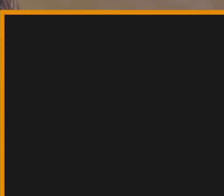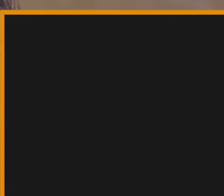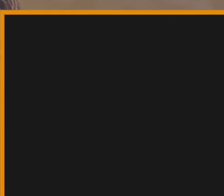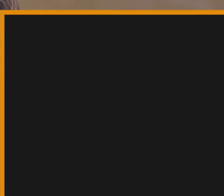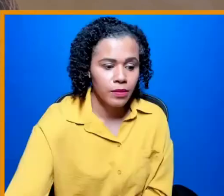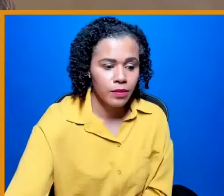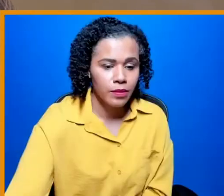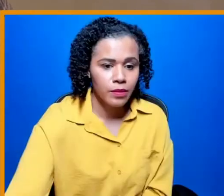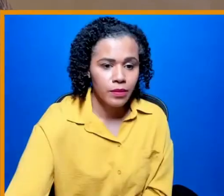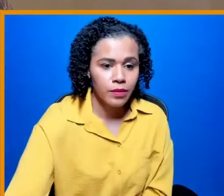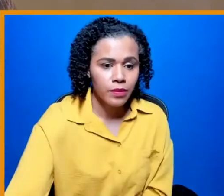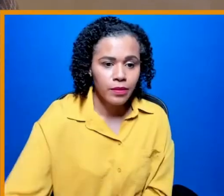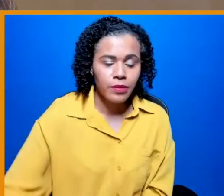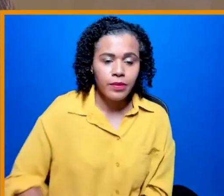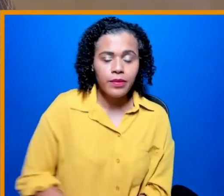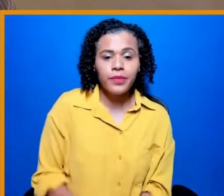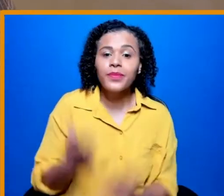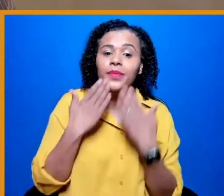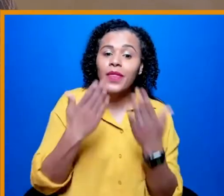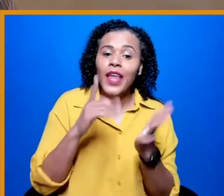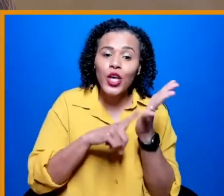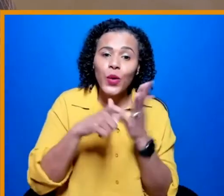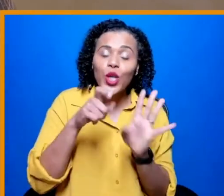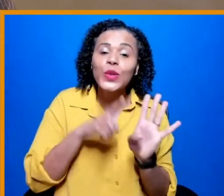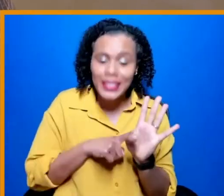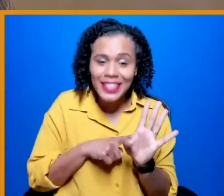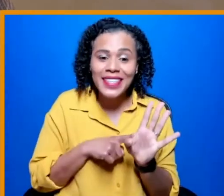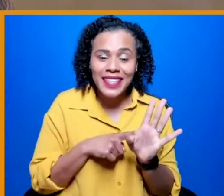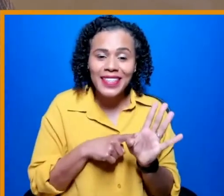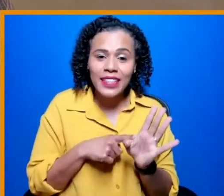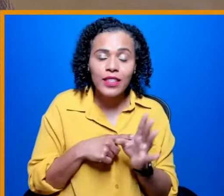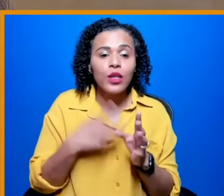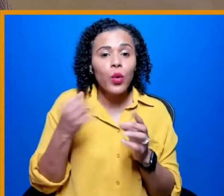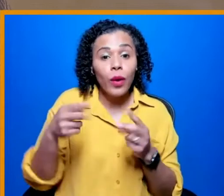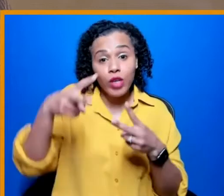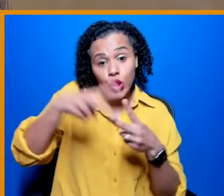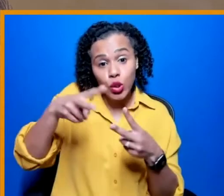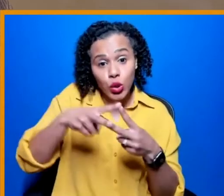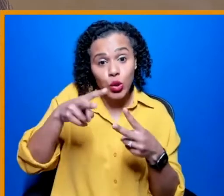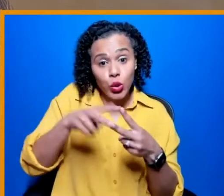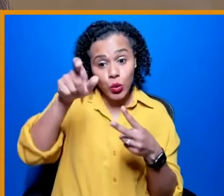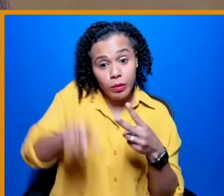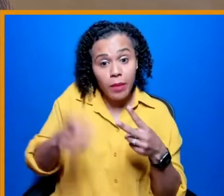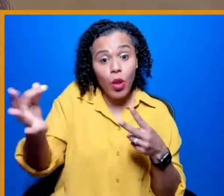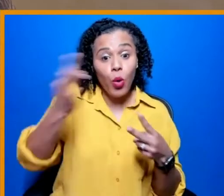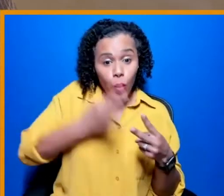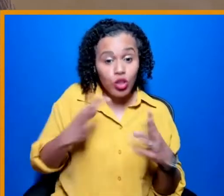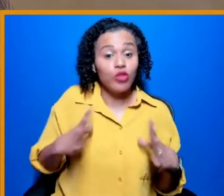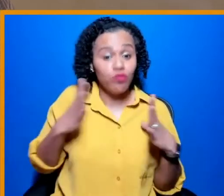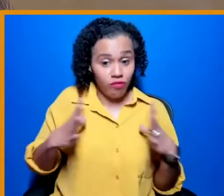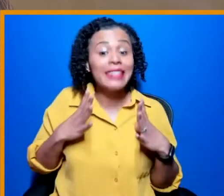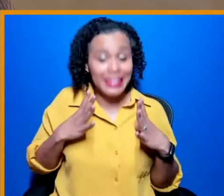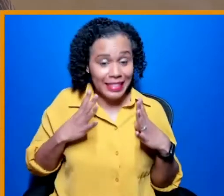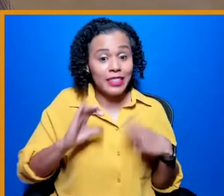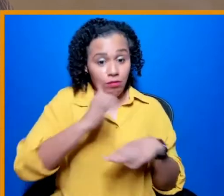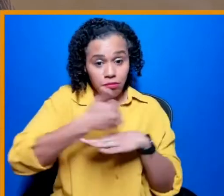Thank you very much, Lucy. So we do have two of the questioners standing by, and I will now ask